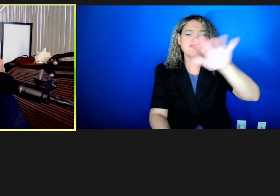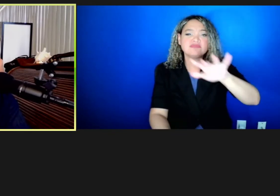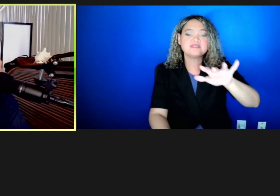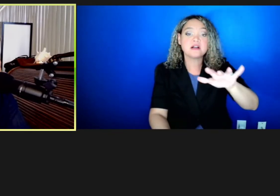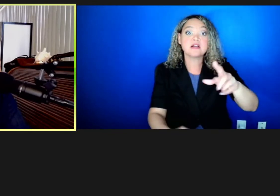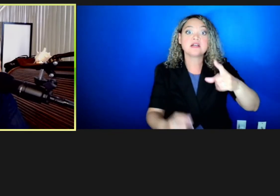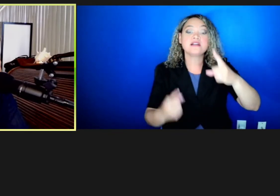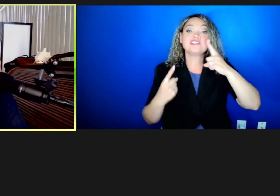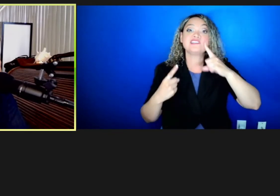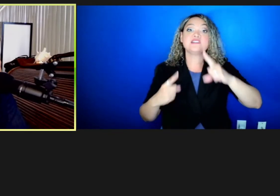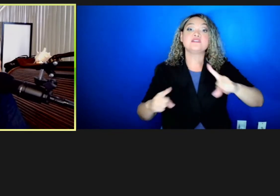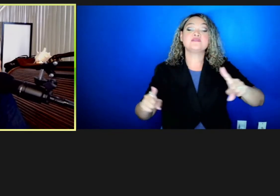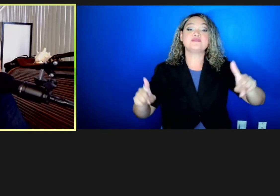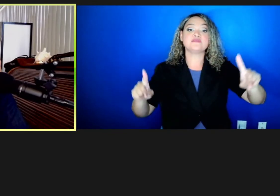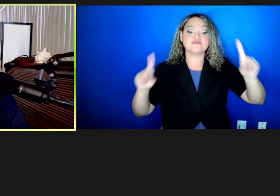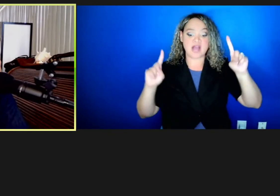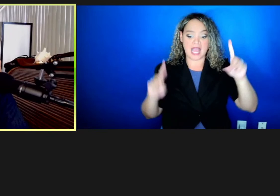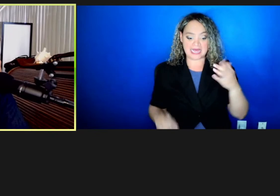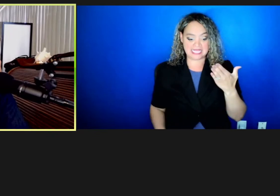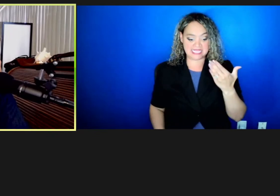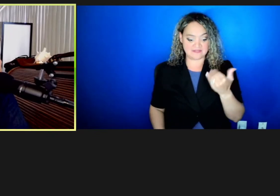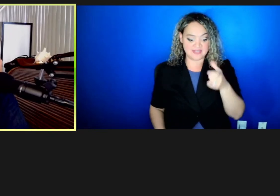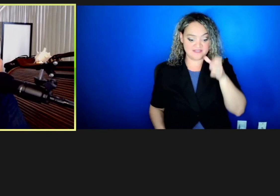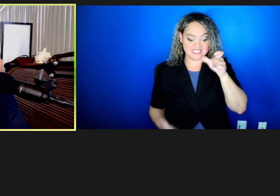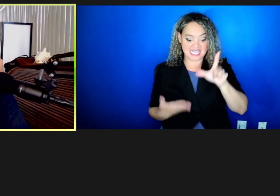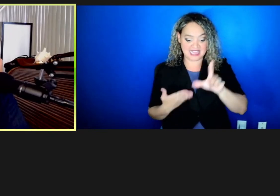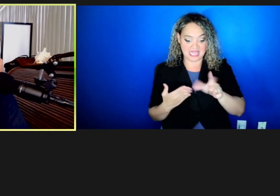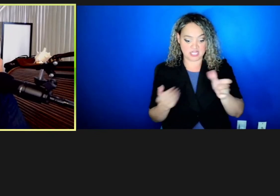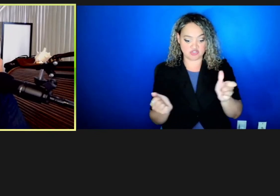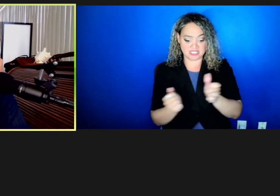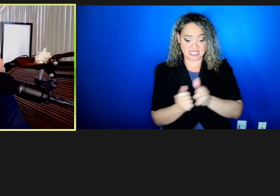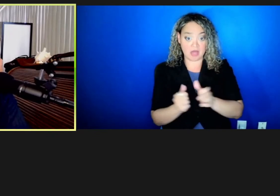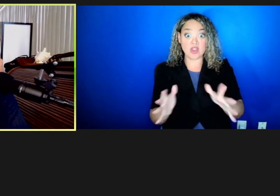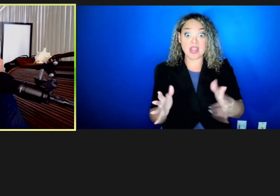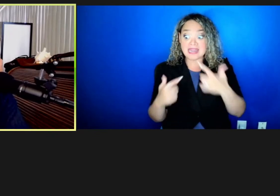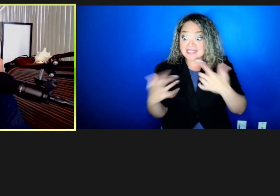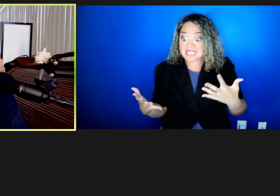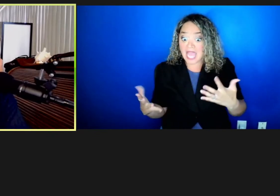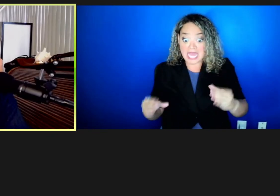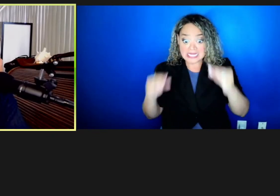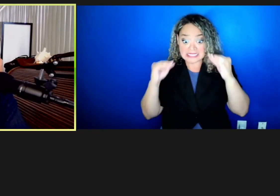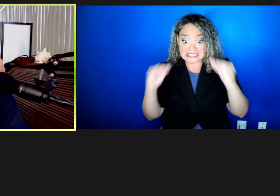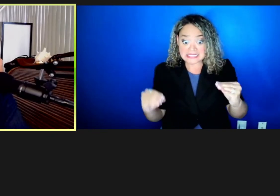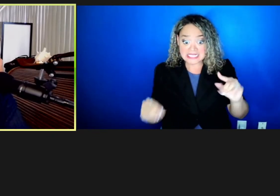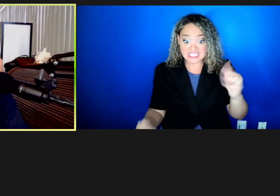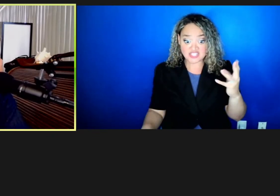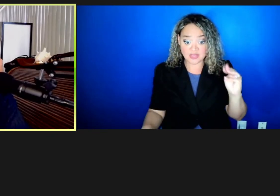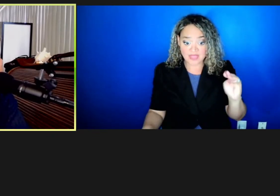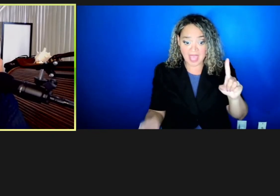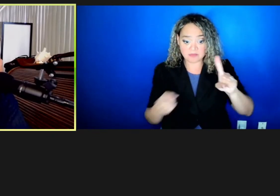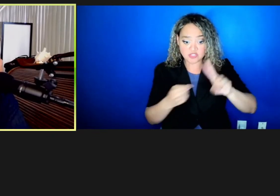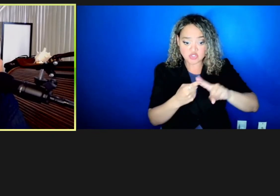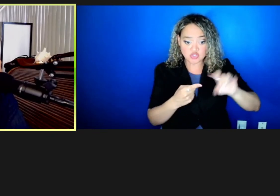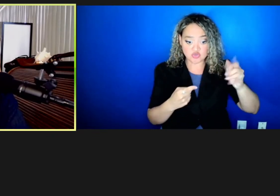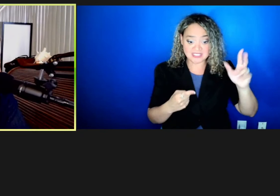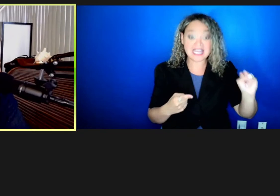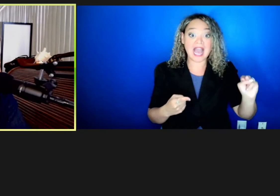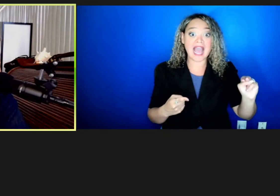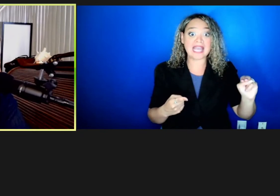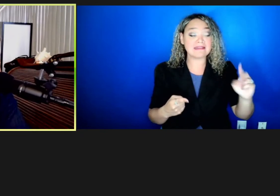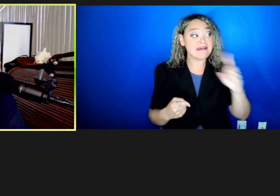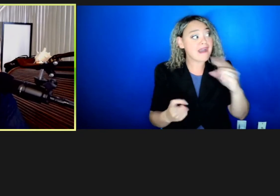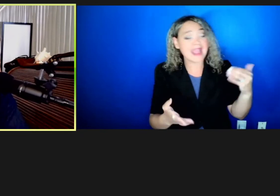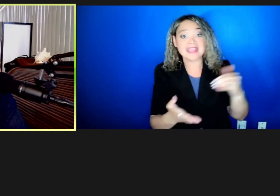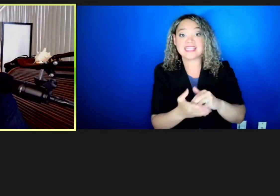Finally, I put the 15 letters together, and I cried out to her, "Teach them to sign." I repeated it